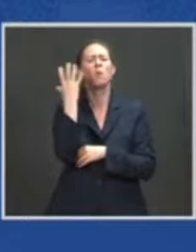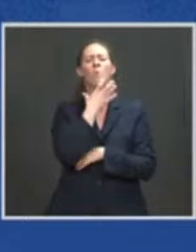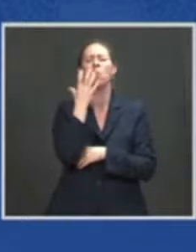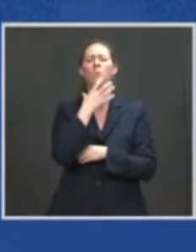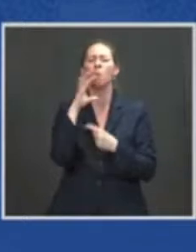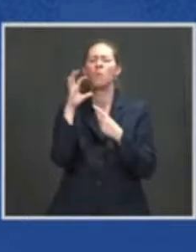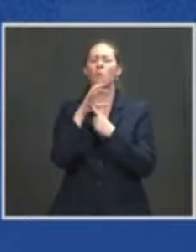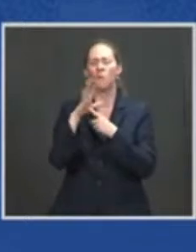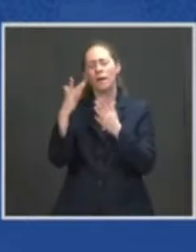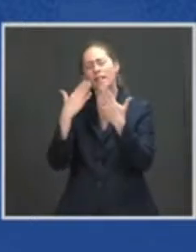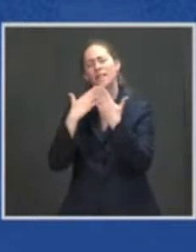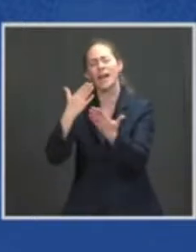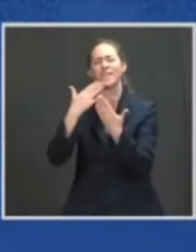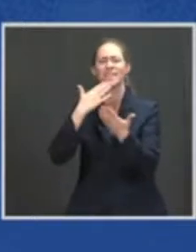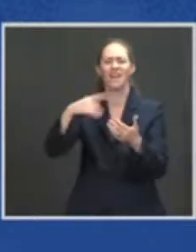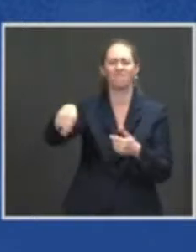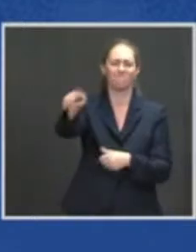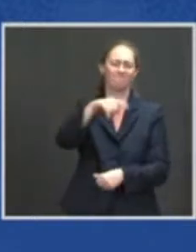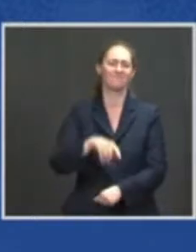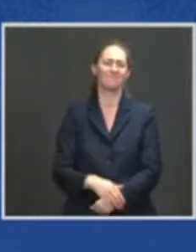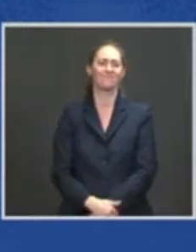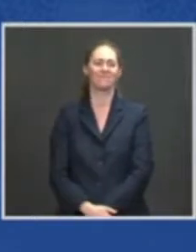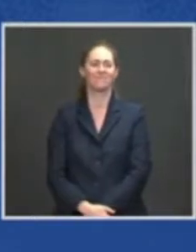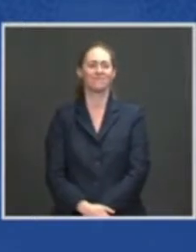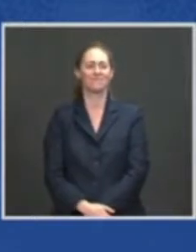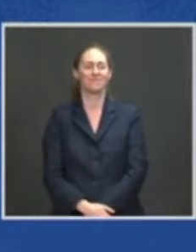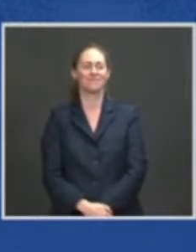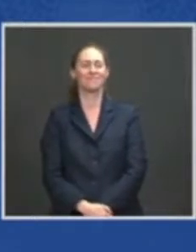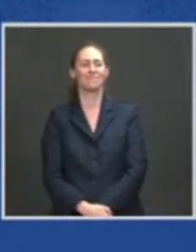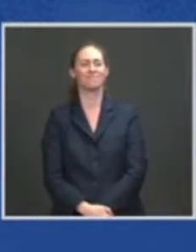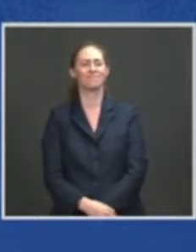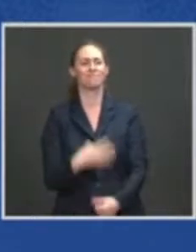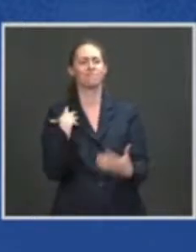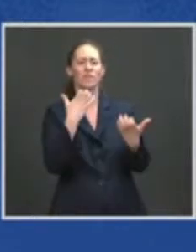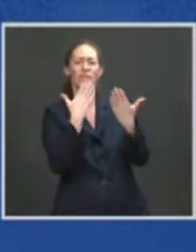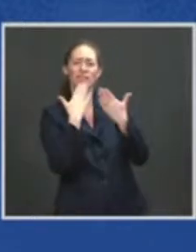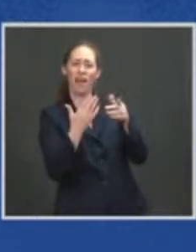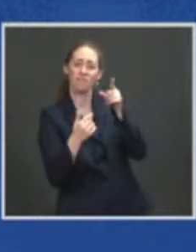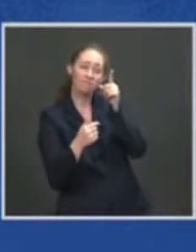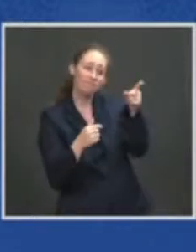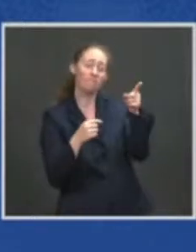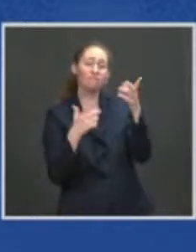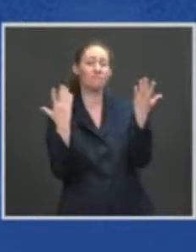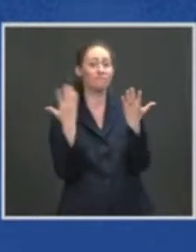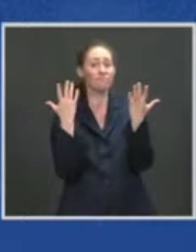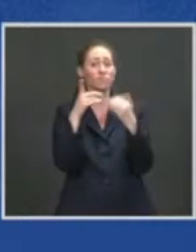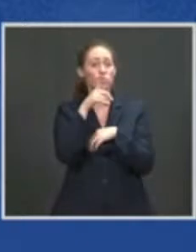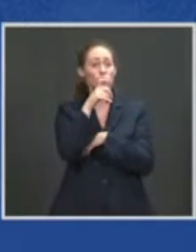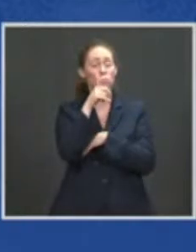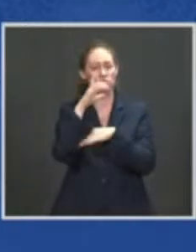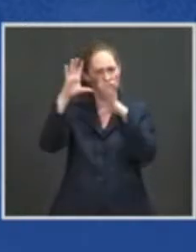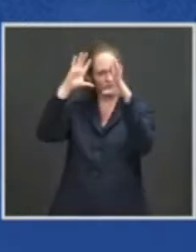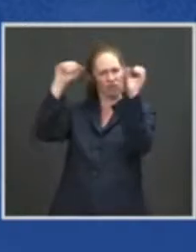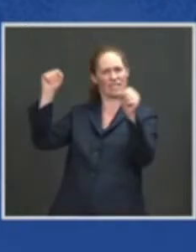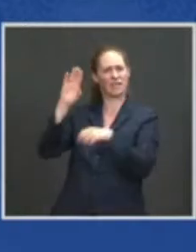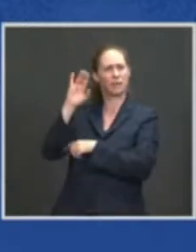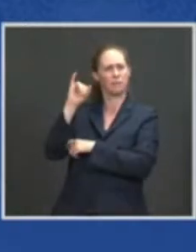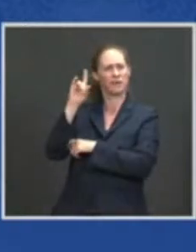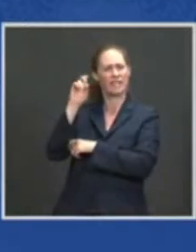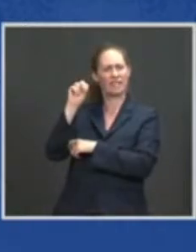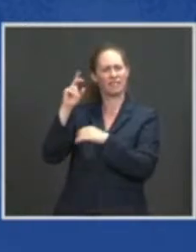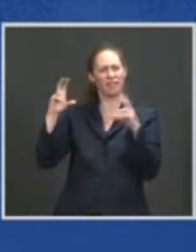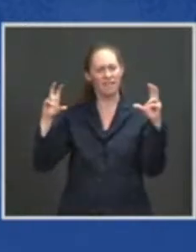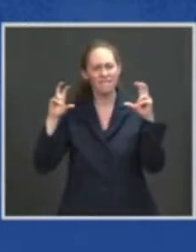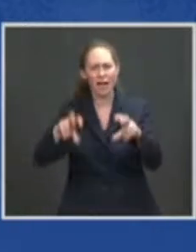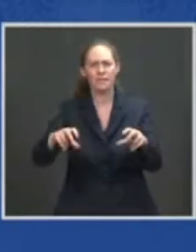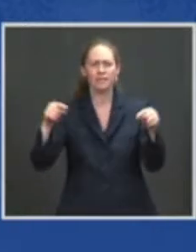So, in closing, I would like to thank President Biden for his time and attention to an industry that's so important to me. Manufacturing means